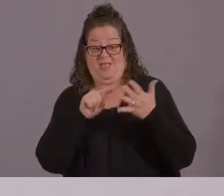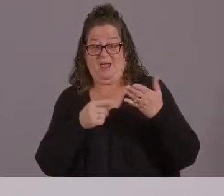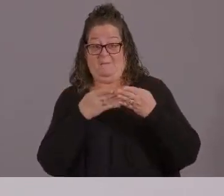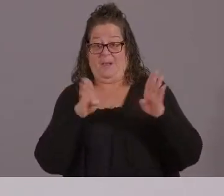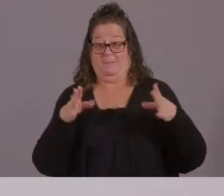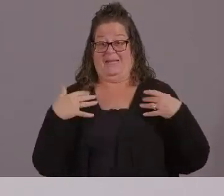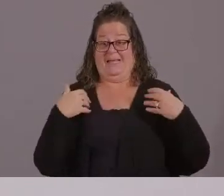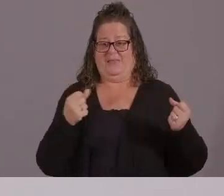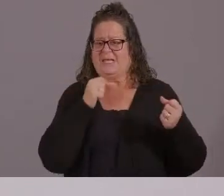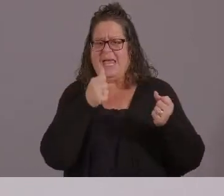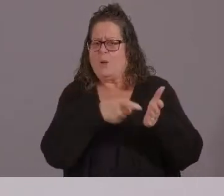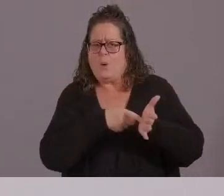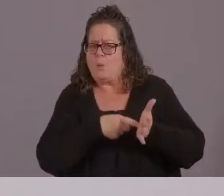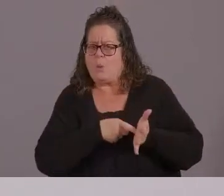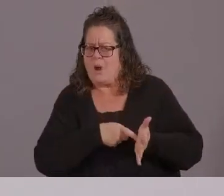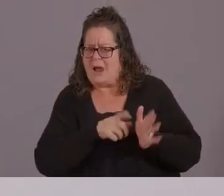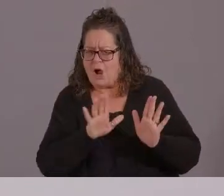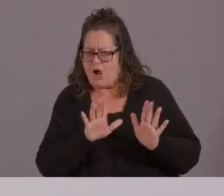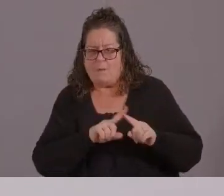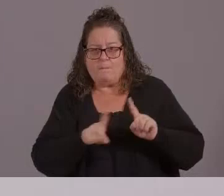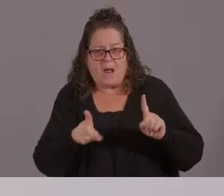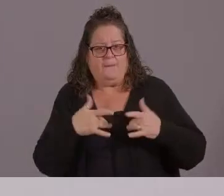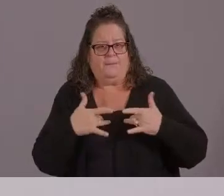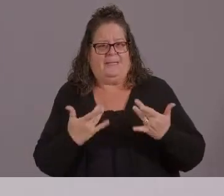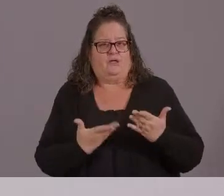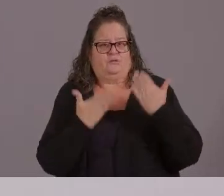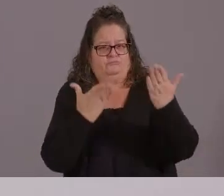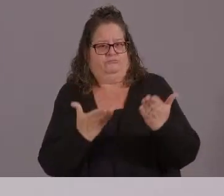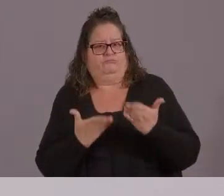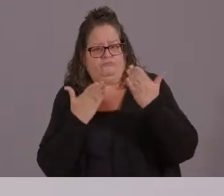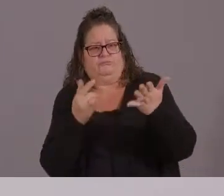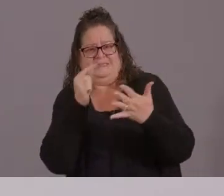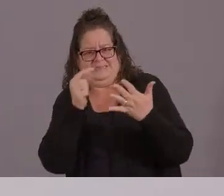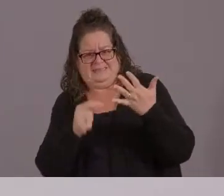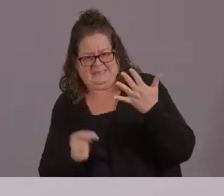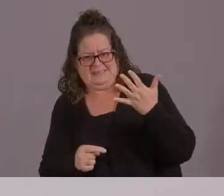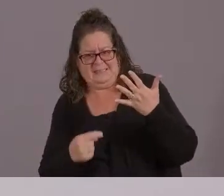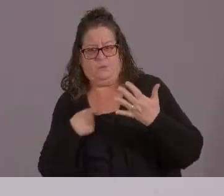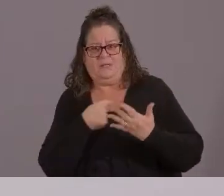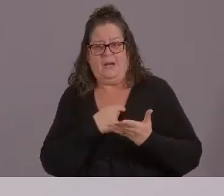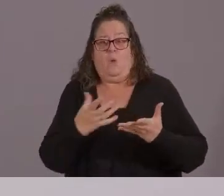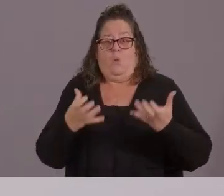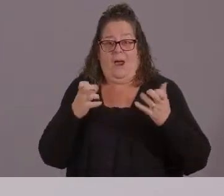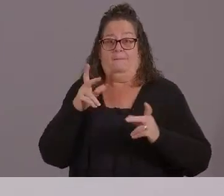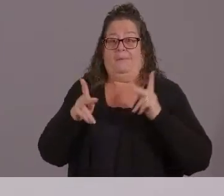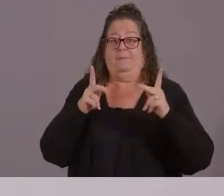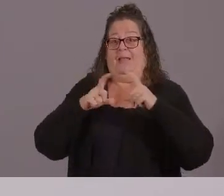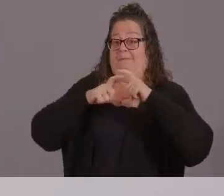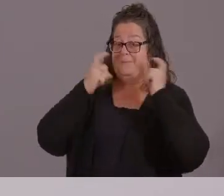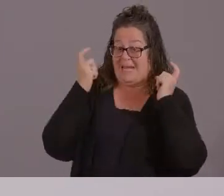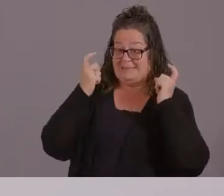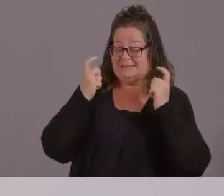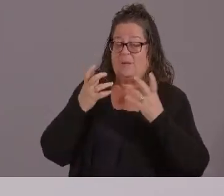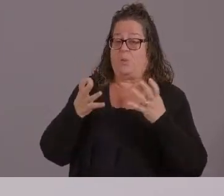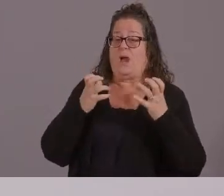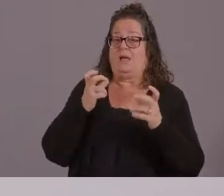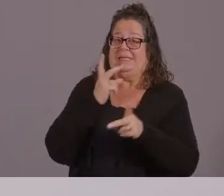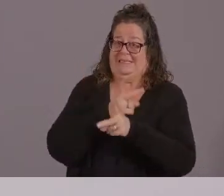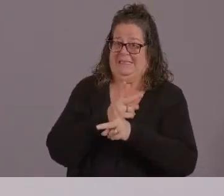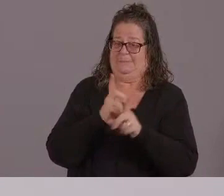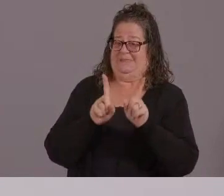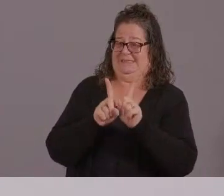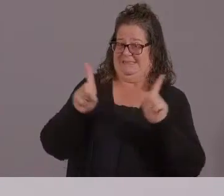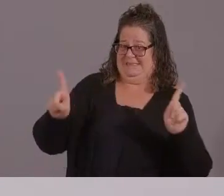and we want people to wear masks. We want people to stay physically distanced, but without the ability to